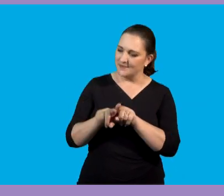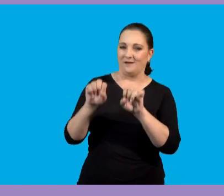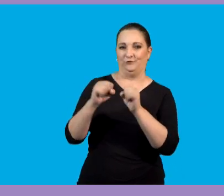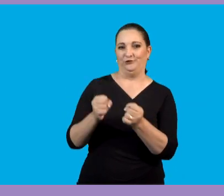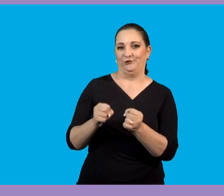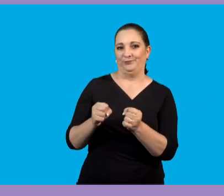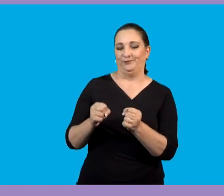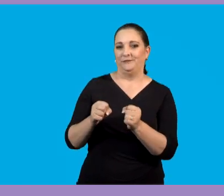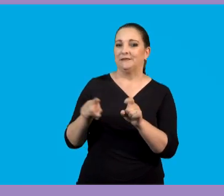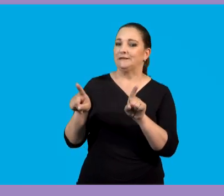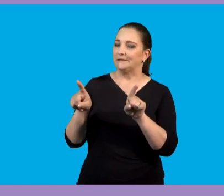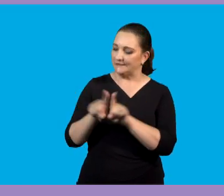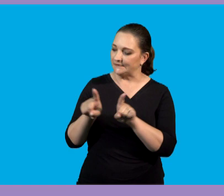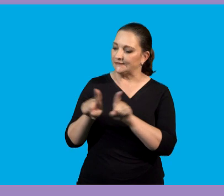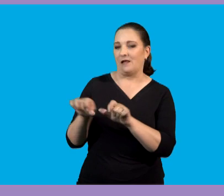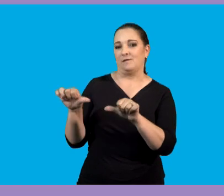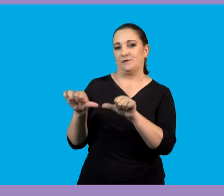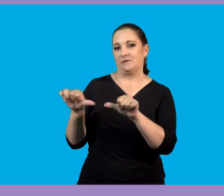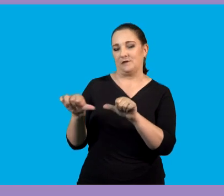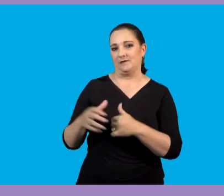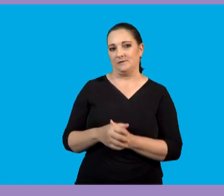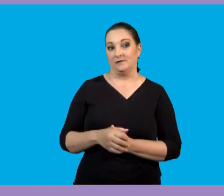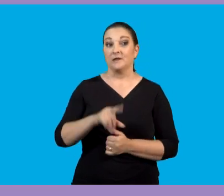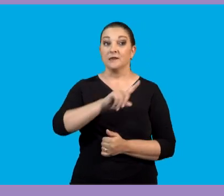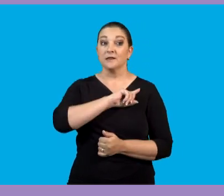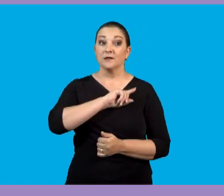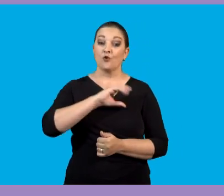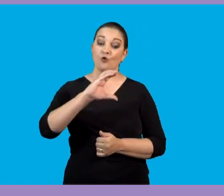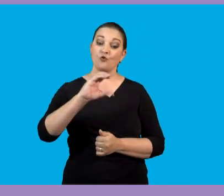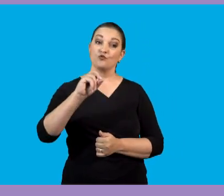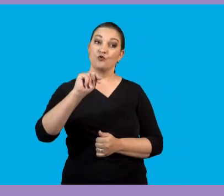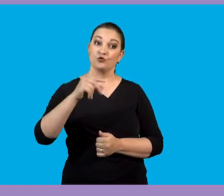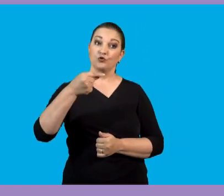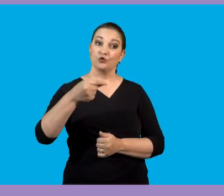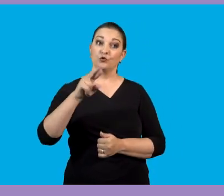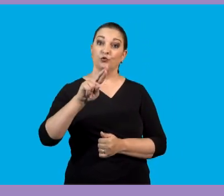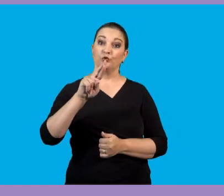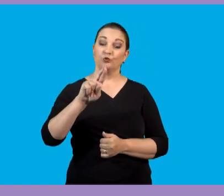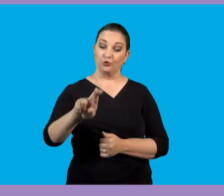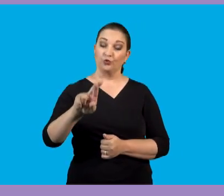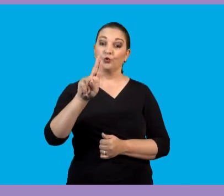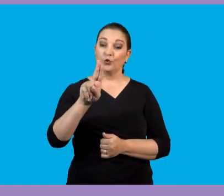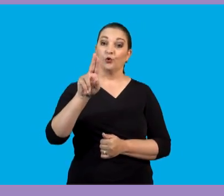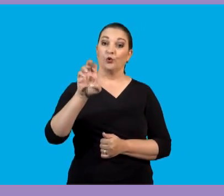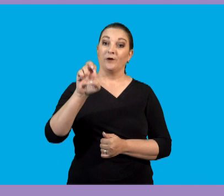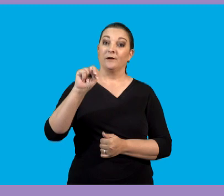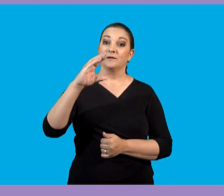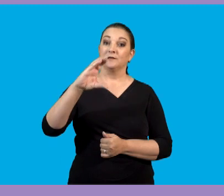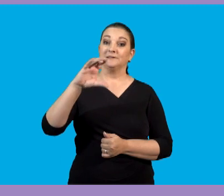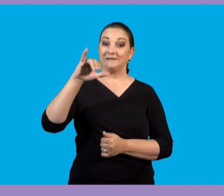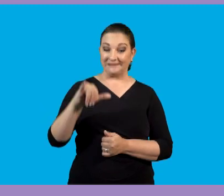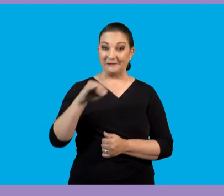same shape and they have the same size. So that is what congruency means here. But what